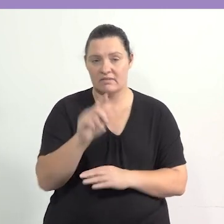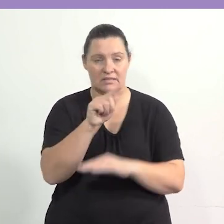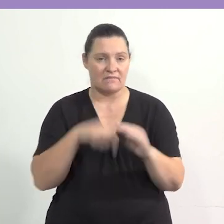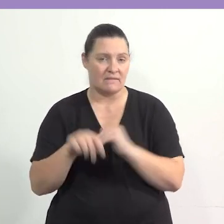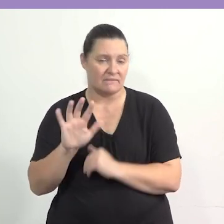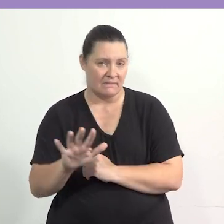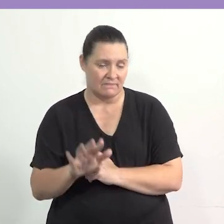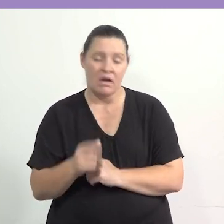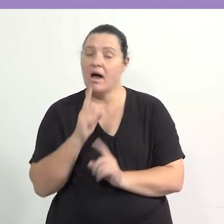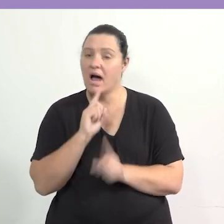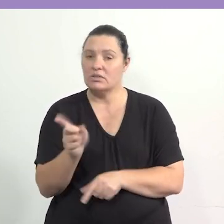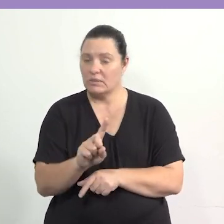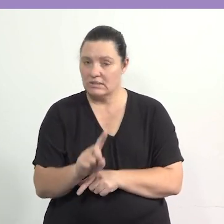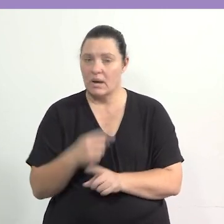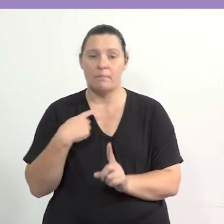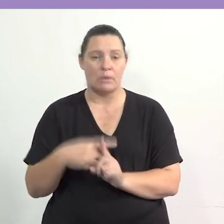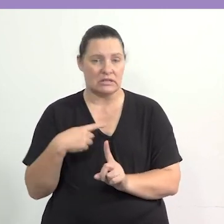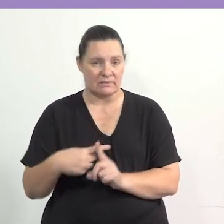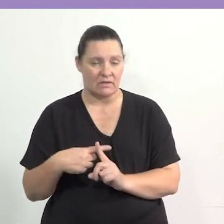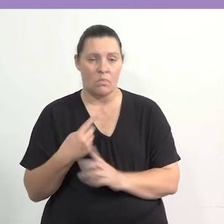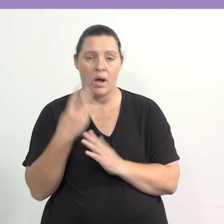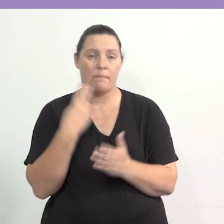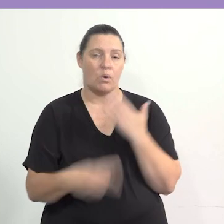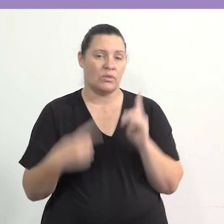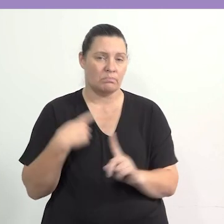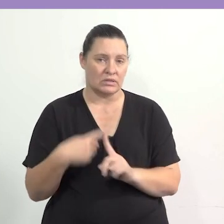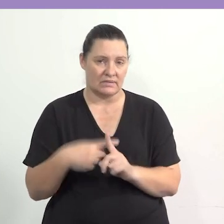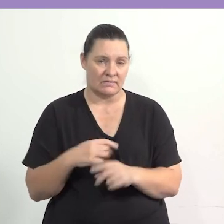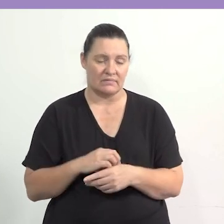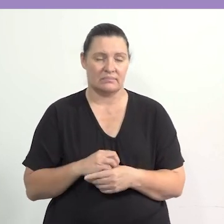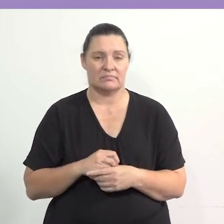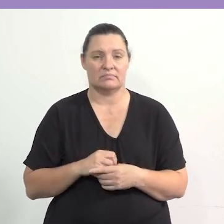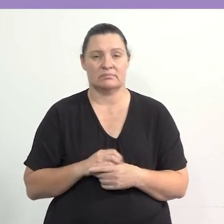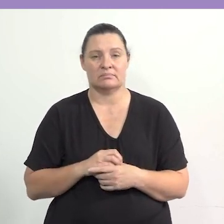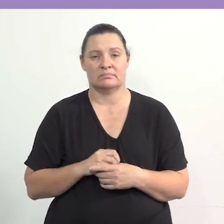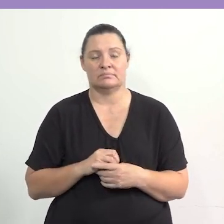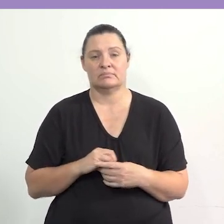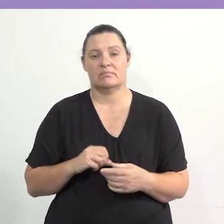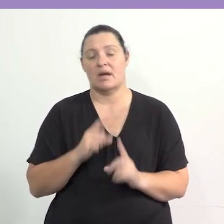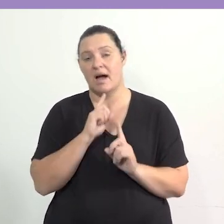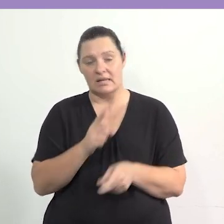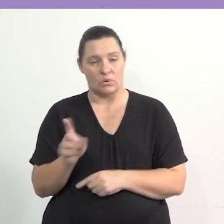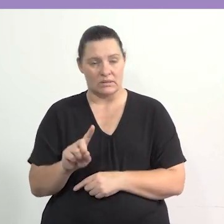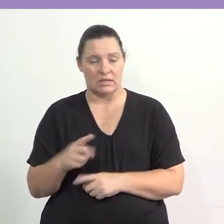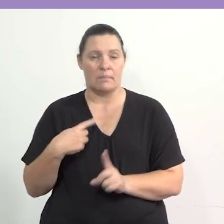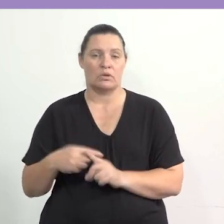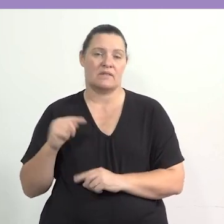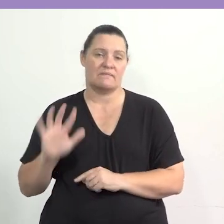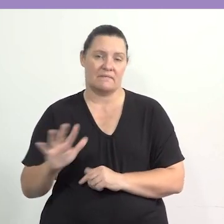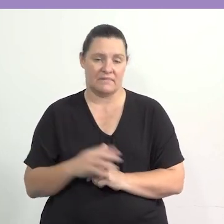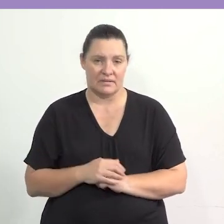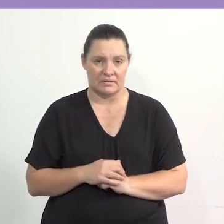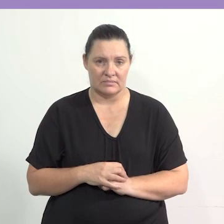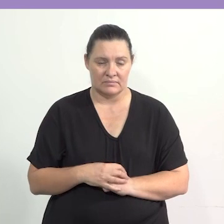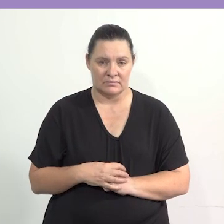divided by 5? Our answer is going to be positive because they are both positive. And then 25 divided by 5 is going to give us an